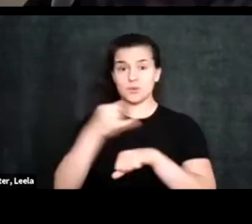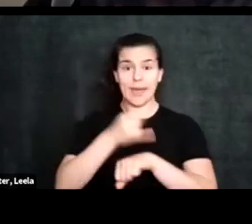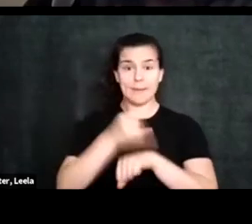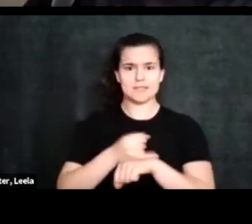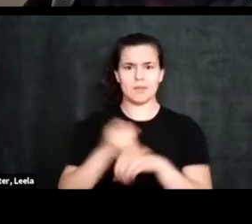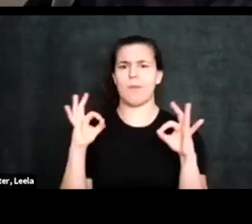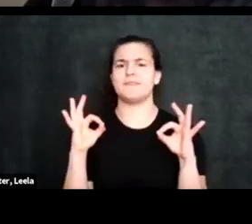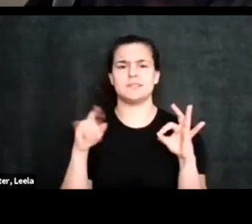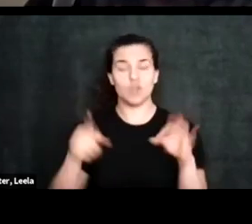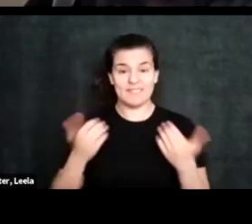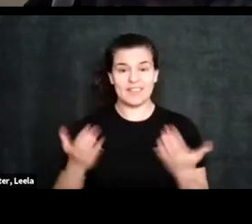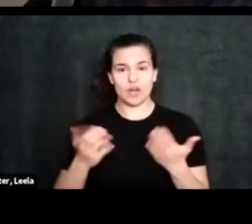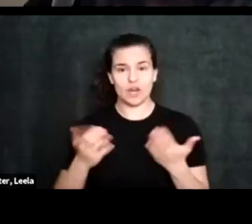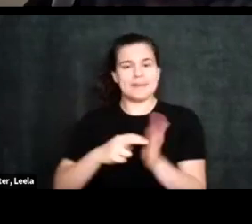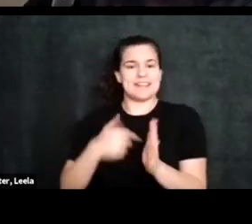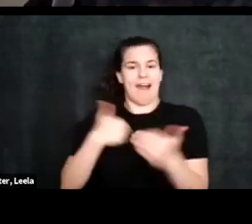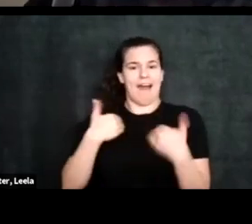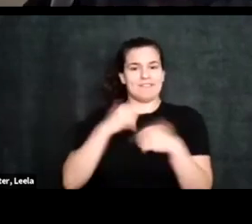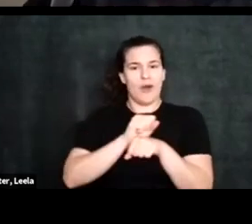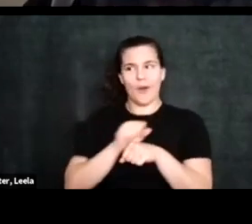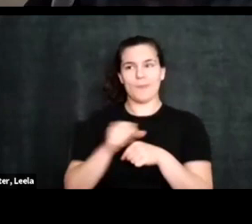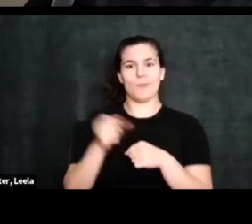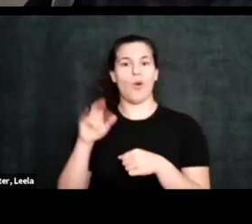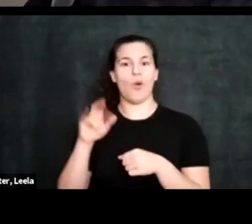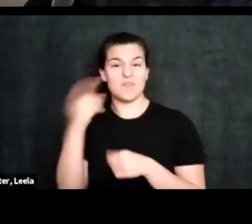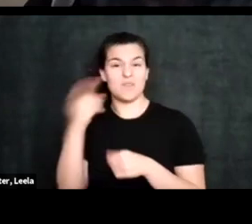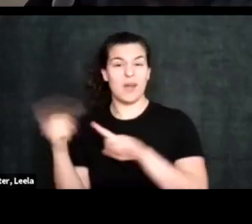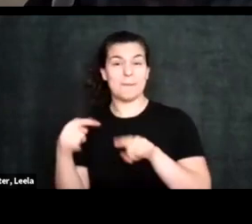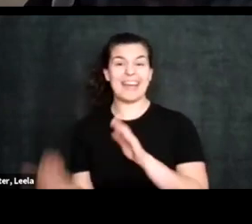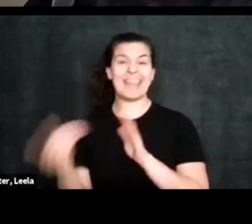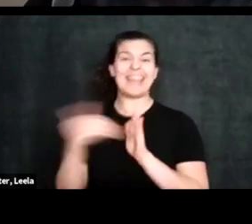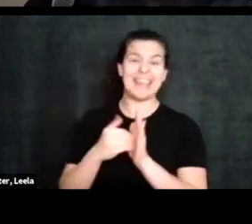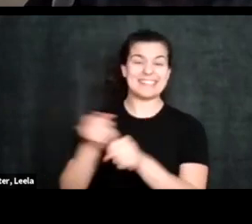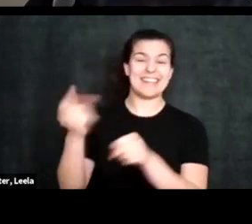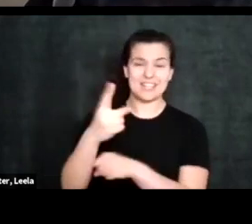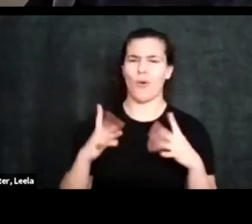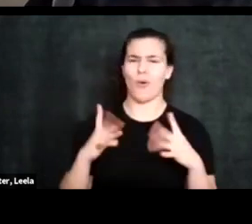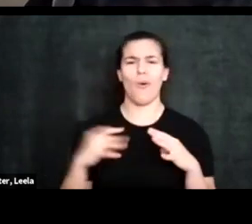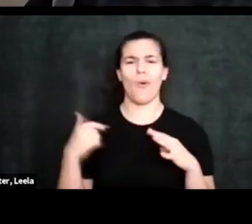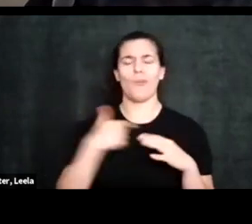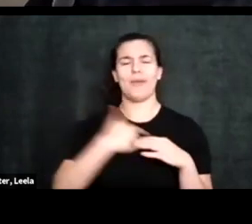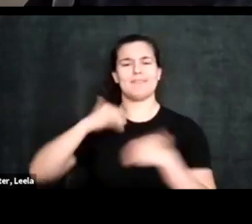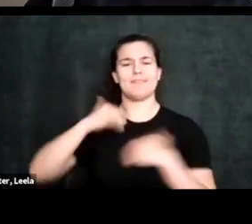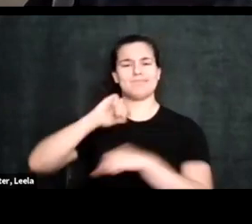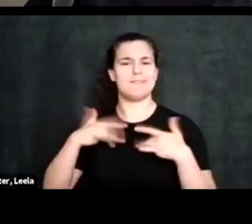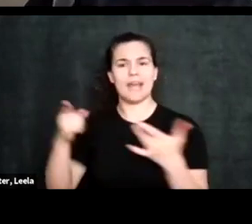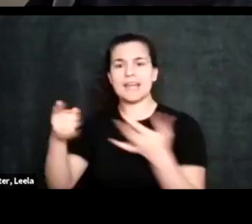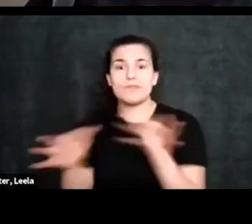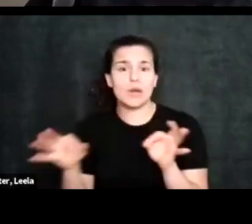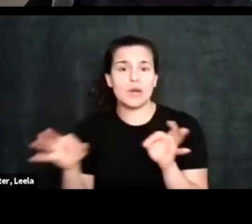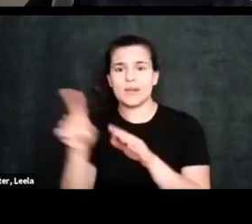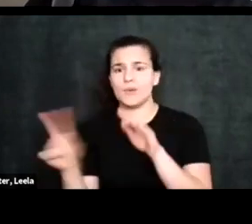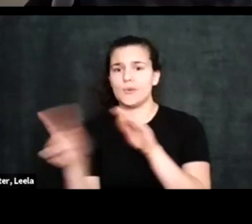fact that you decided to return to live with us. And so we try to put on a diverse programming that is free for students. You don't